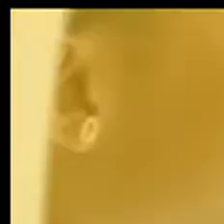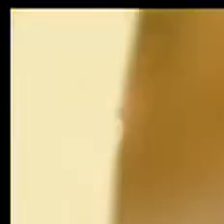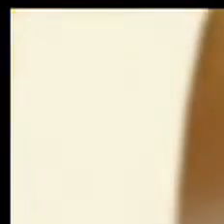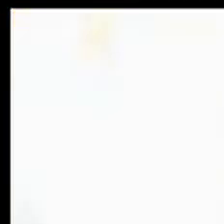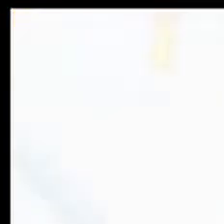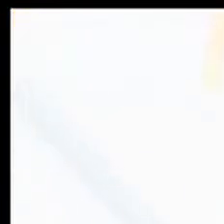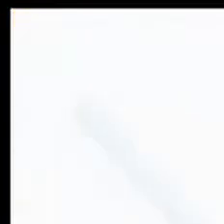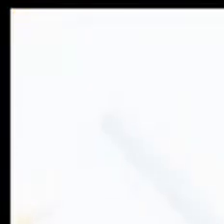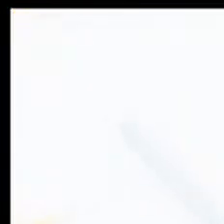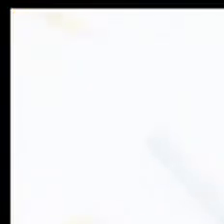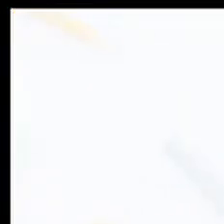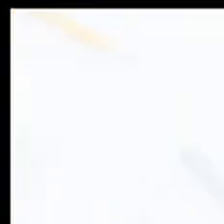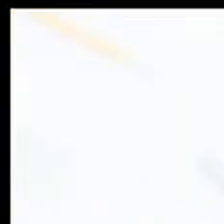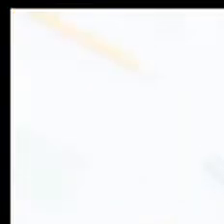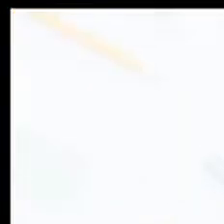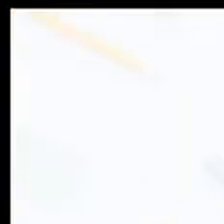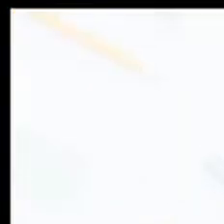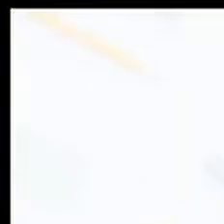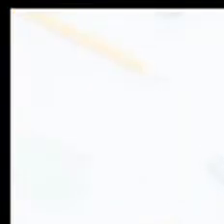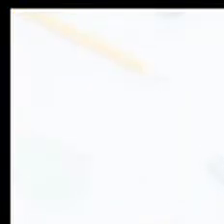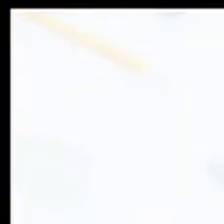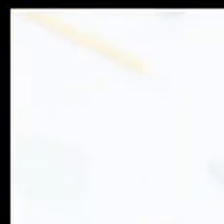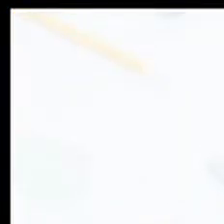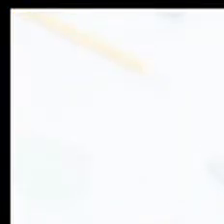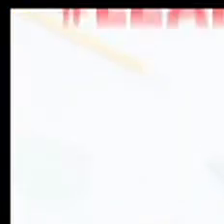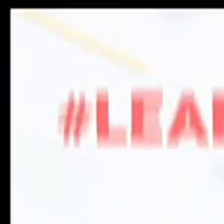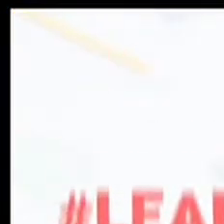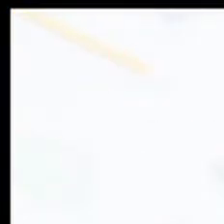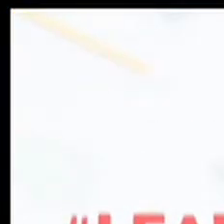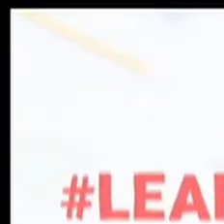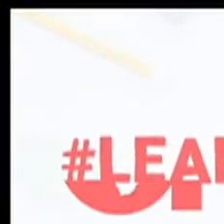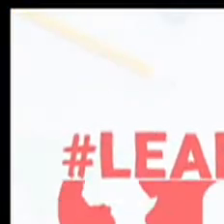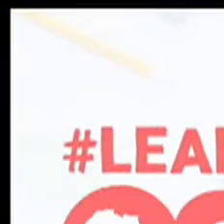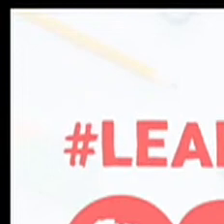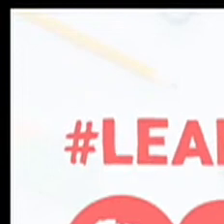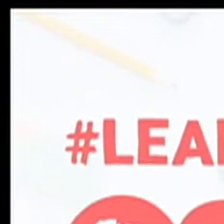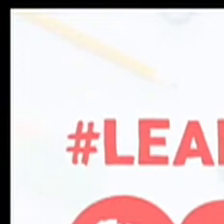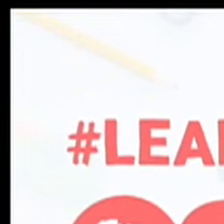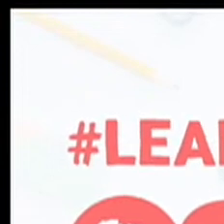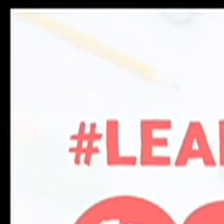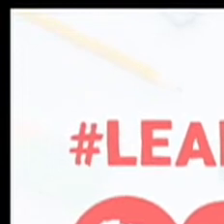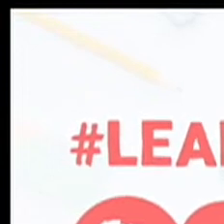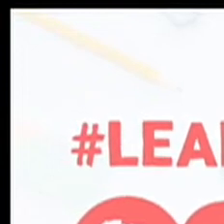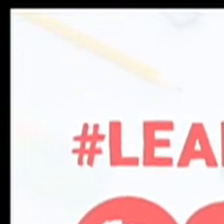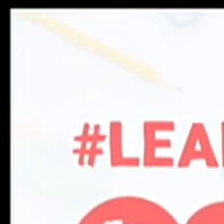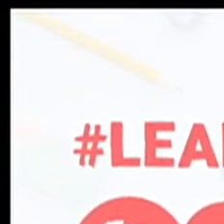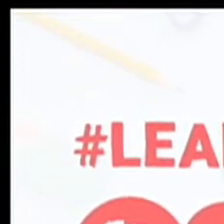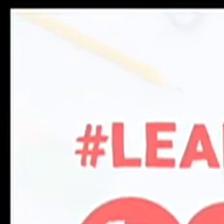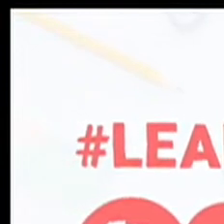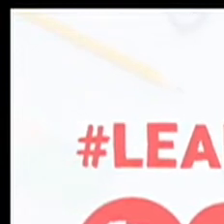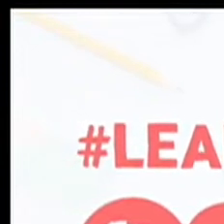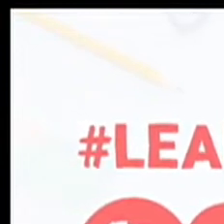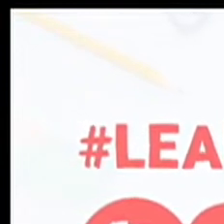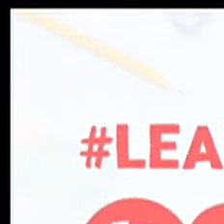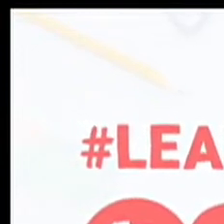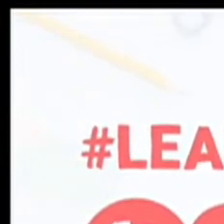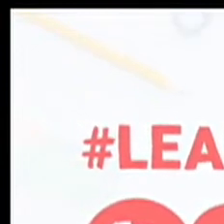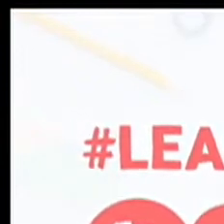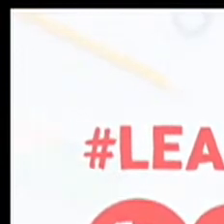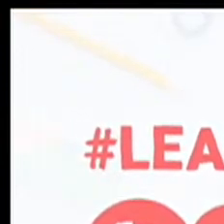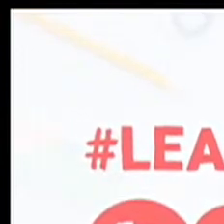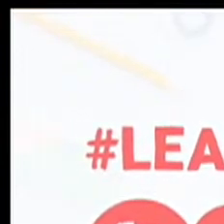And thanks to NMH's My Zone, these lessons are 100% Namibian. There's so much to learn with